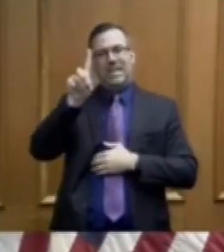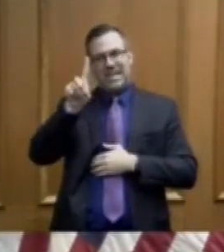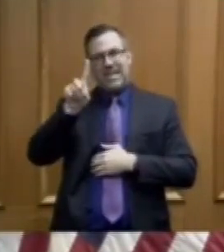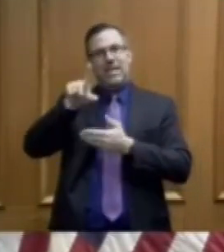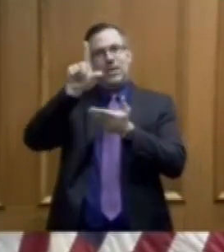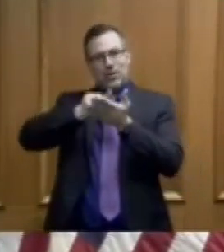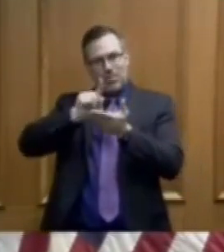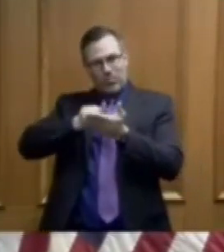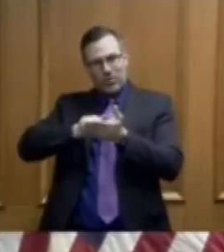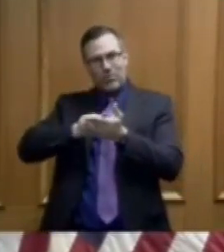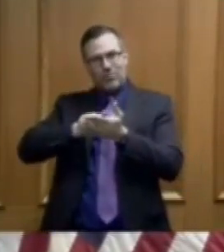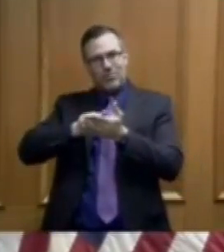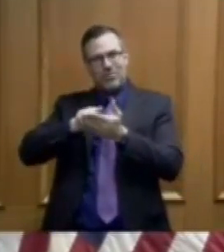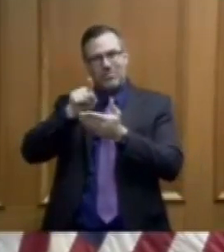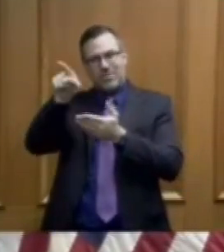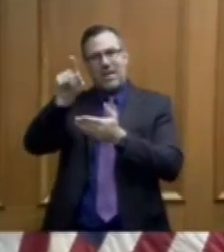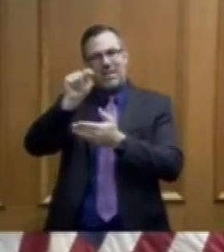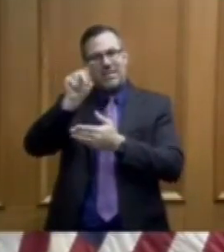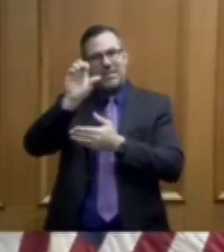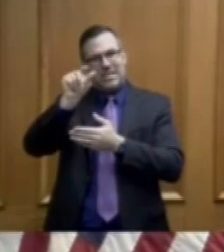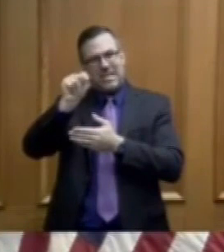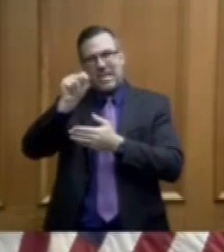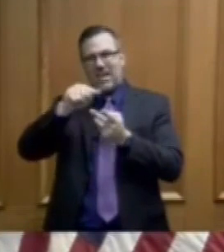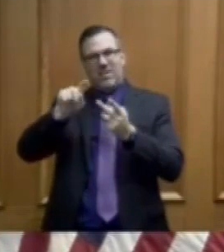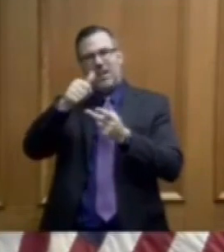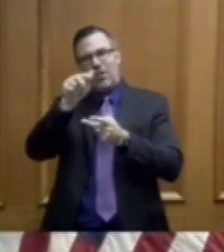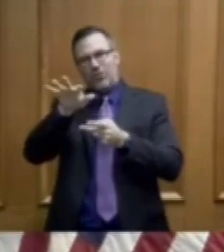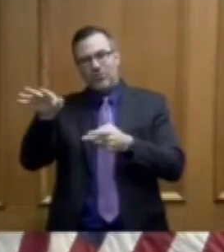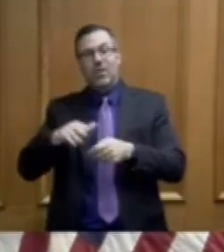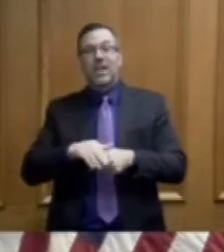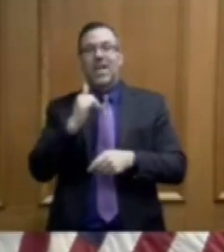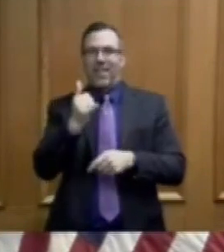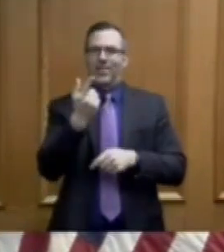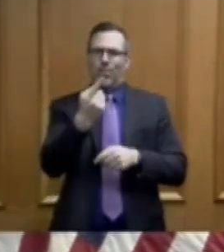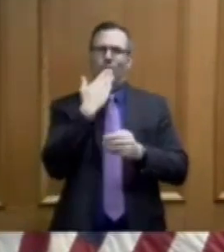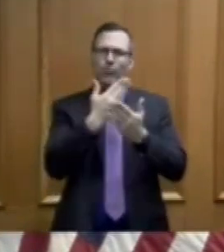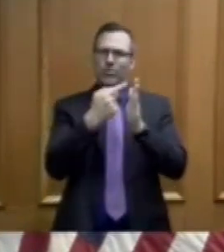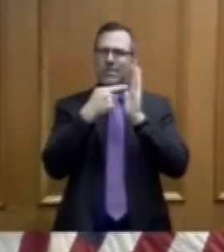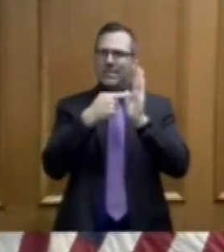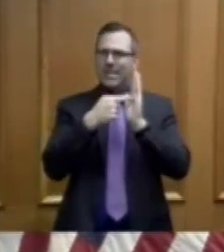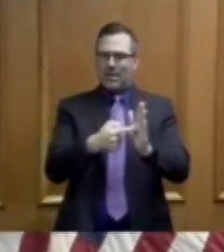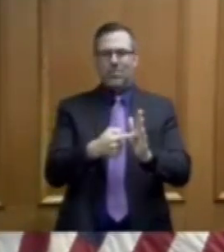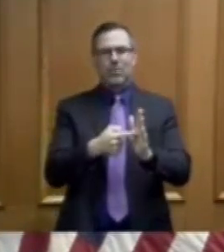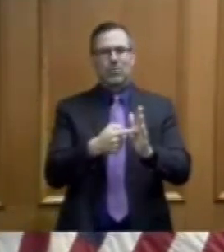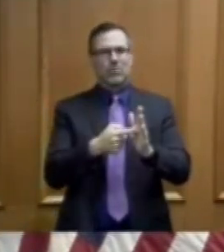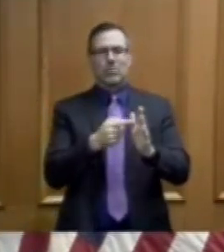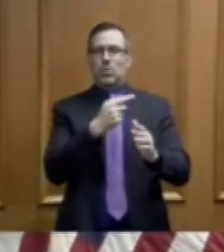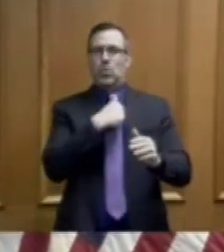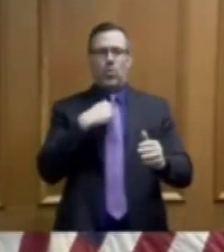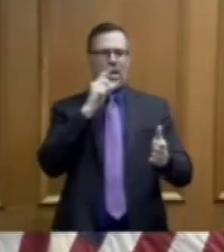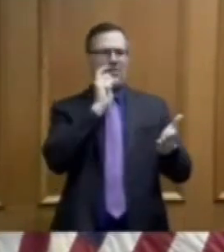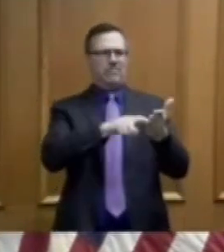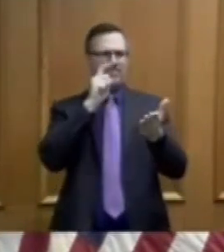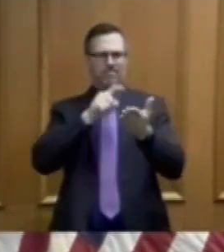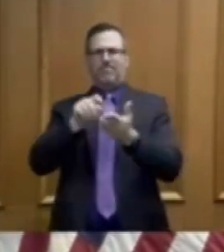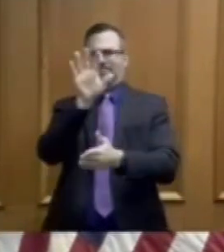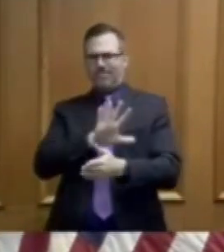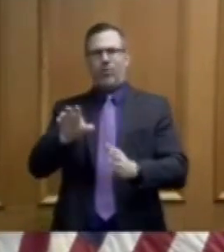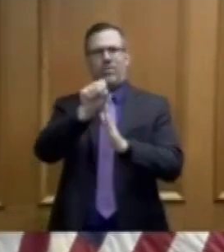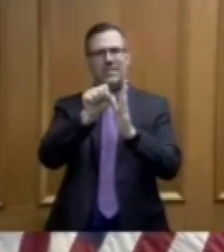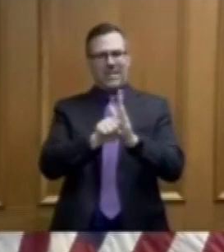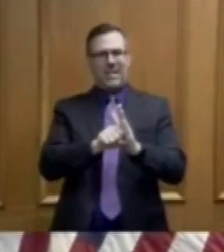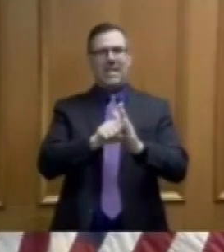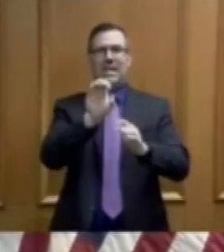education institutions. This effort is one example of many examples that we see across the state where companies are